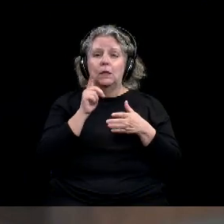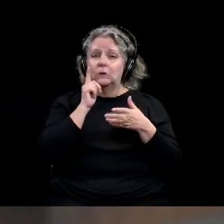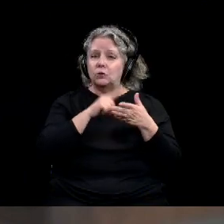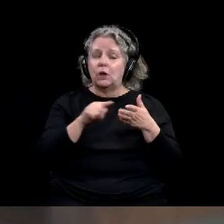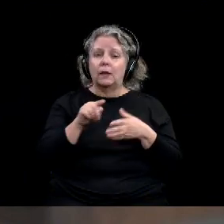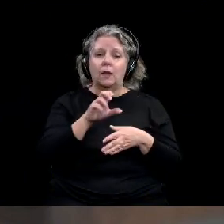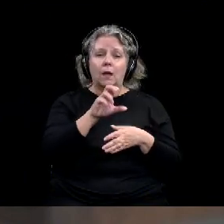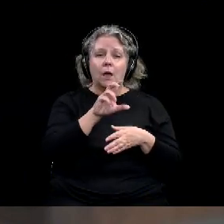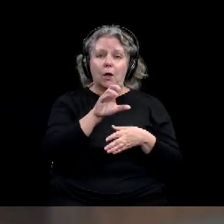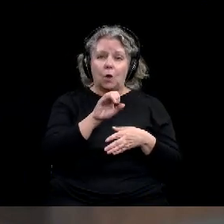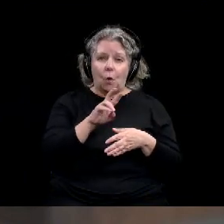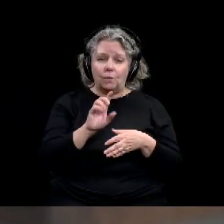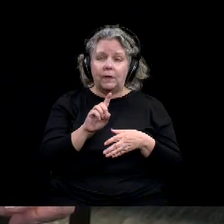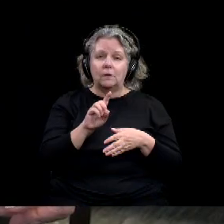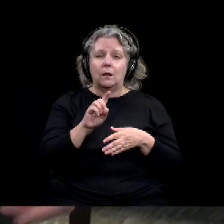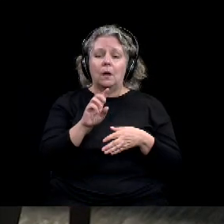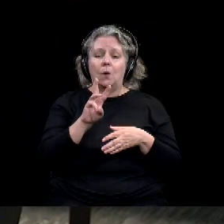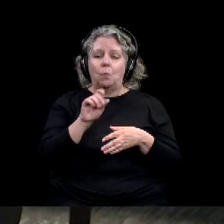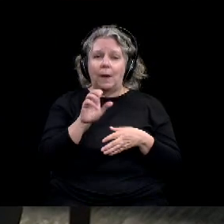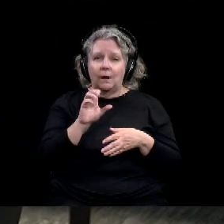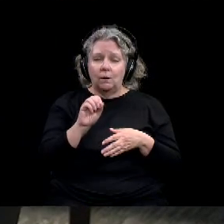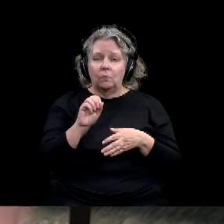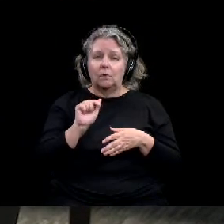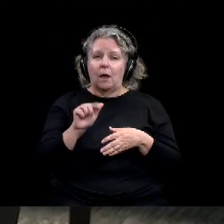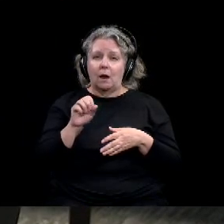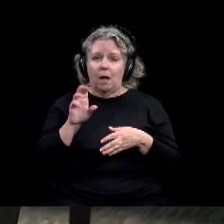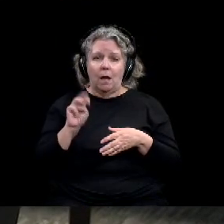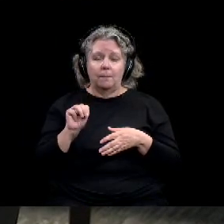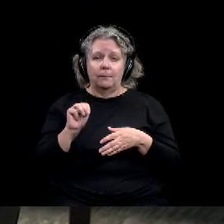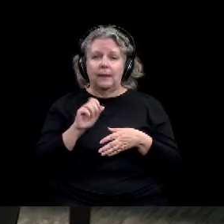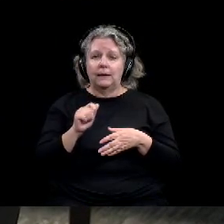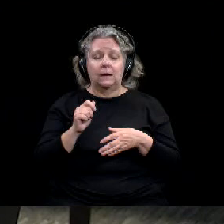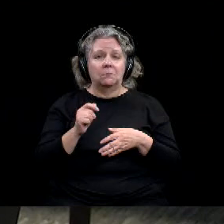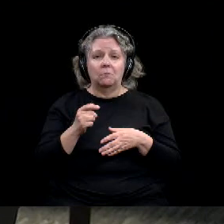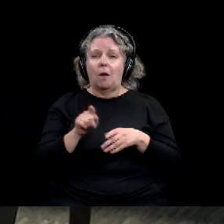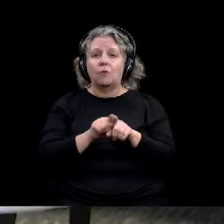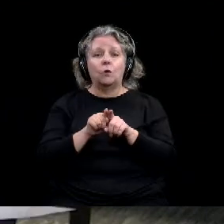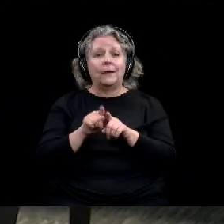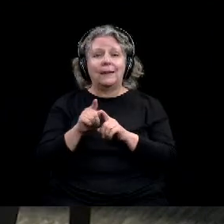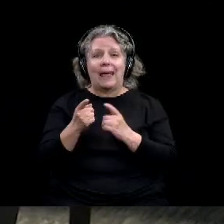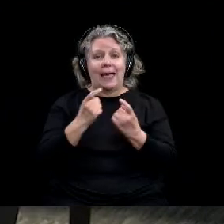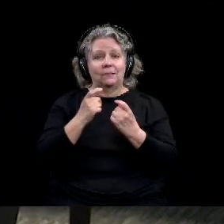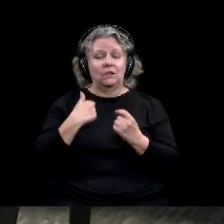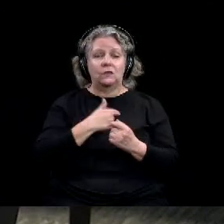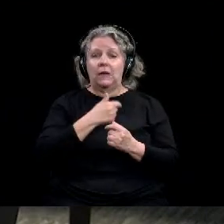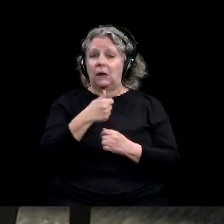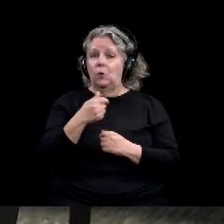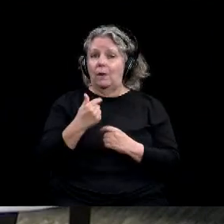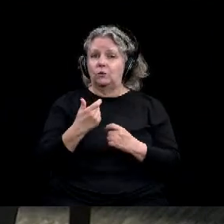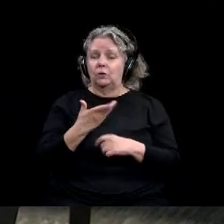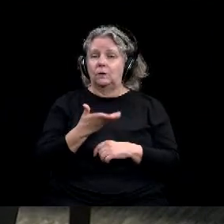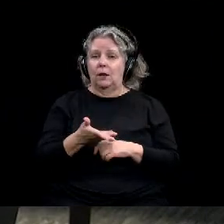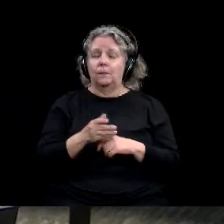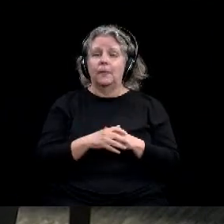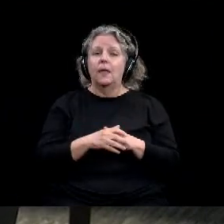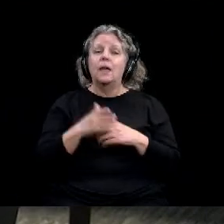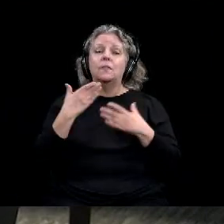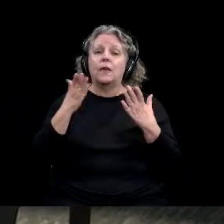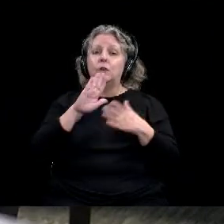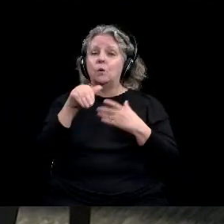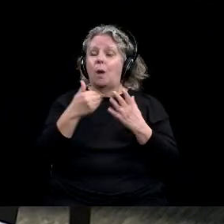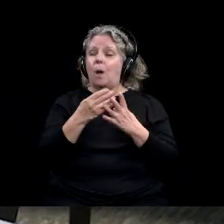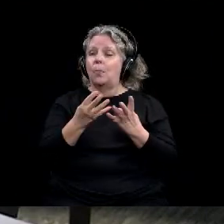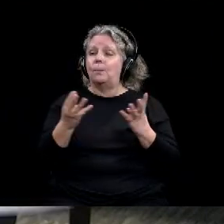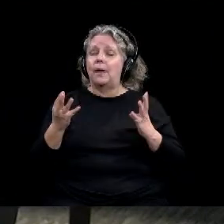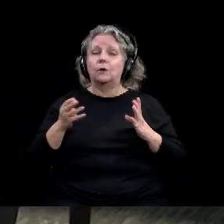have. Thank you again. Thanks to all of our panelists for being a part of this. Great information. I know our community appreciates